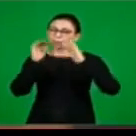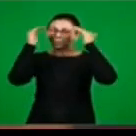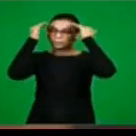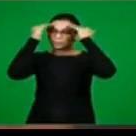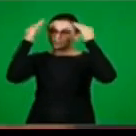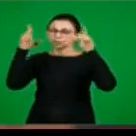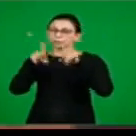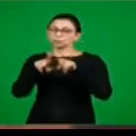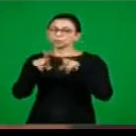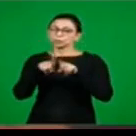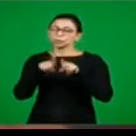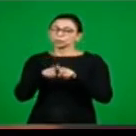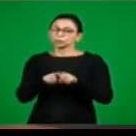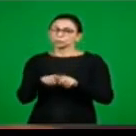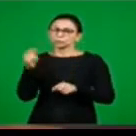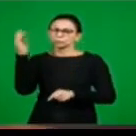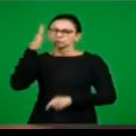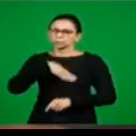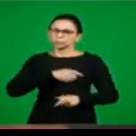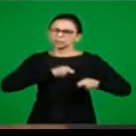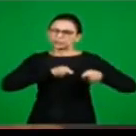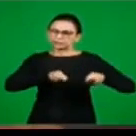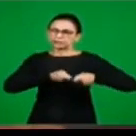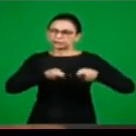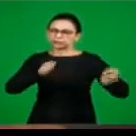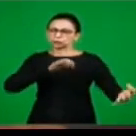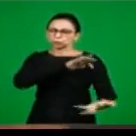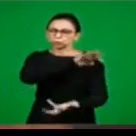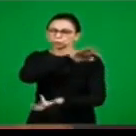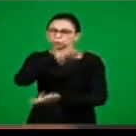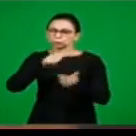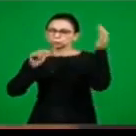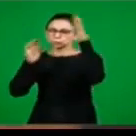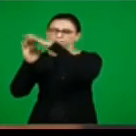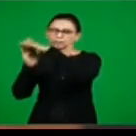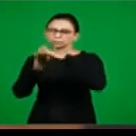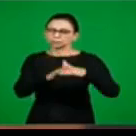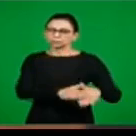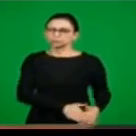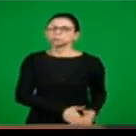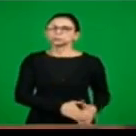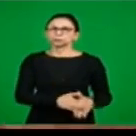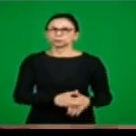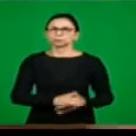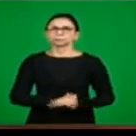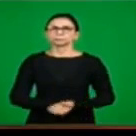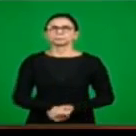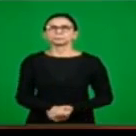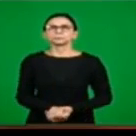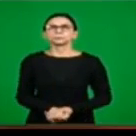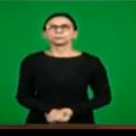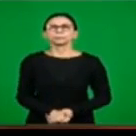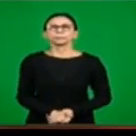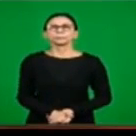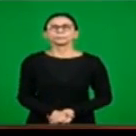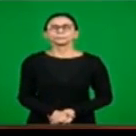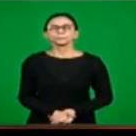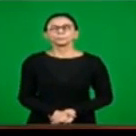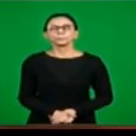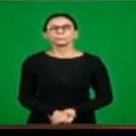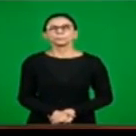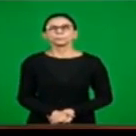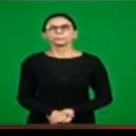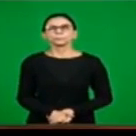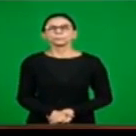Because you have kept my command to persevere, I also will keep you from the